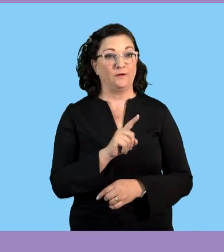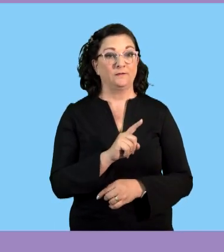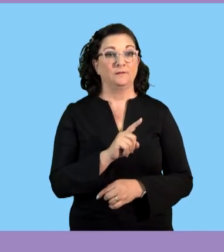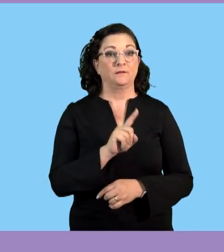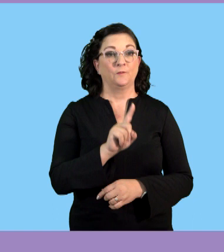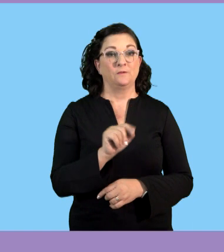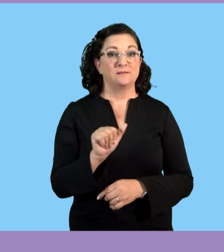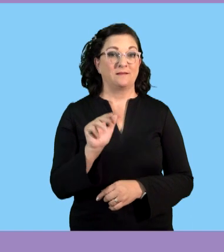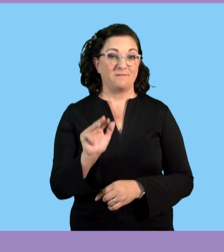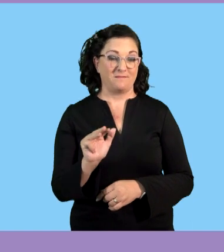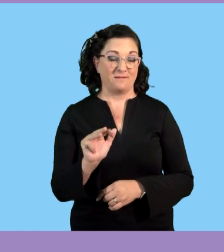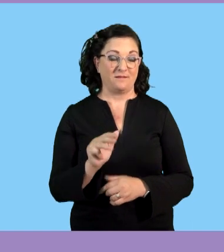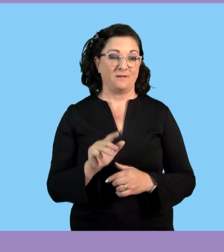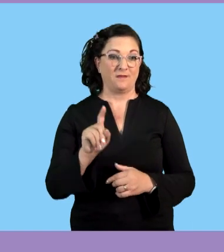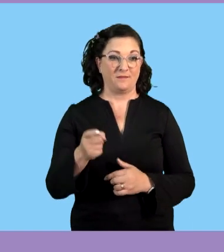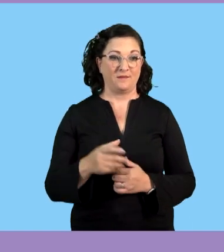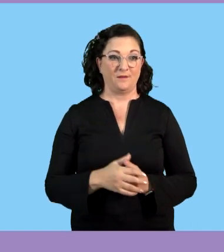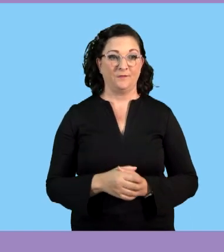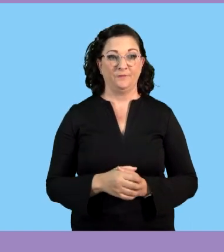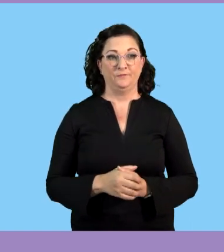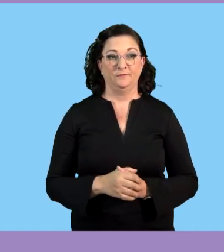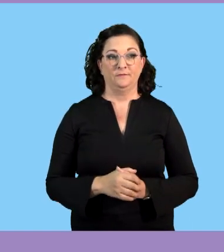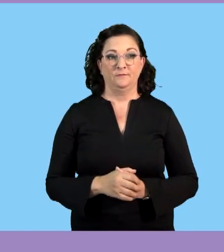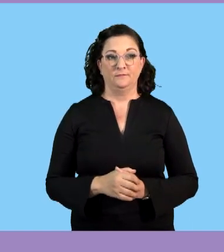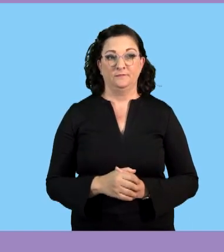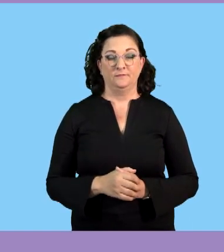15% of